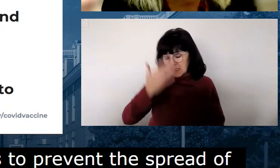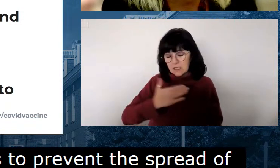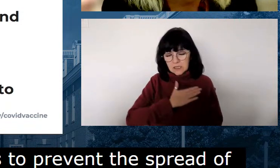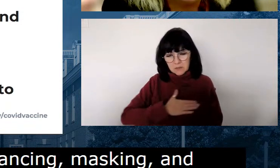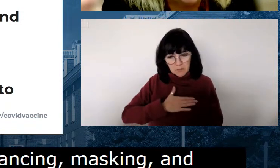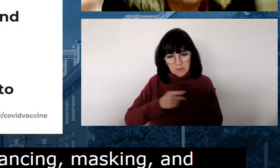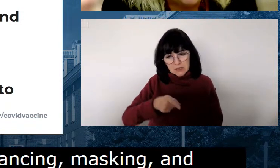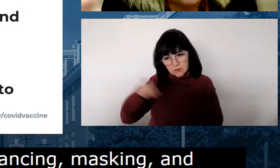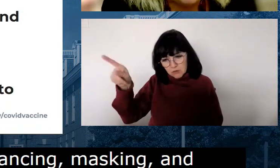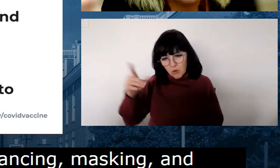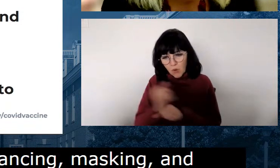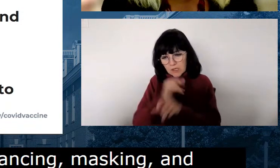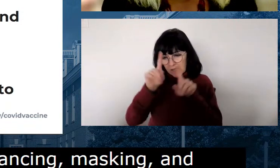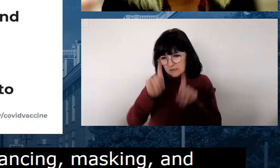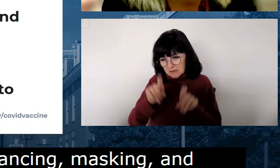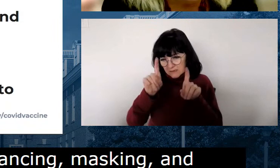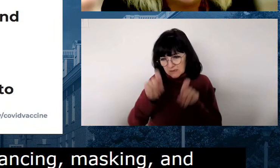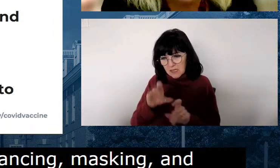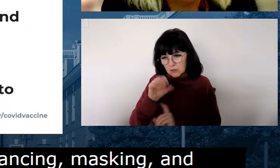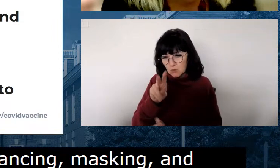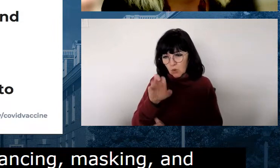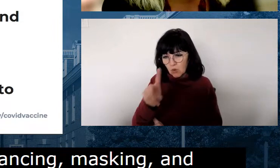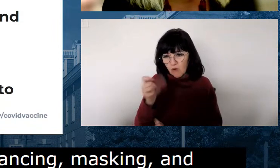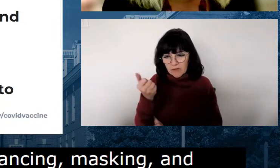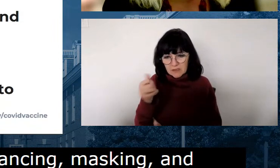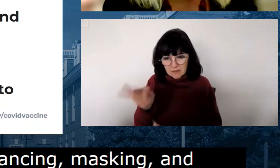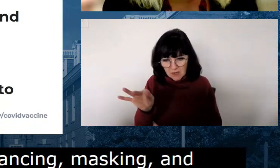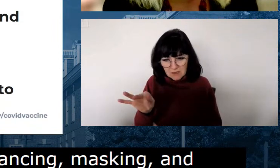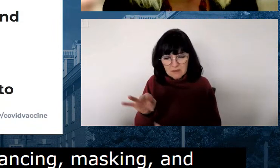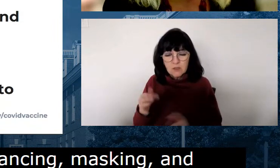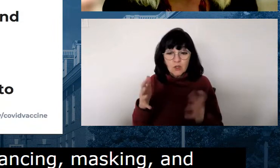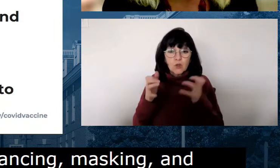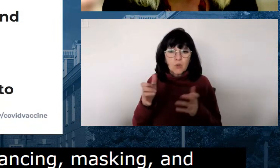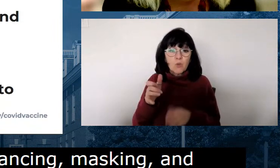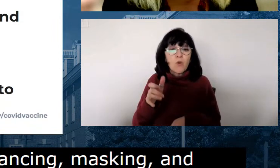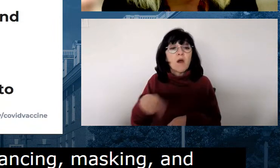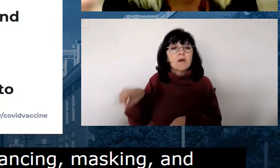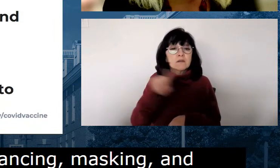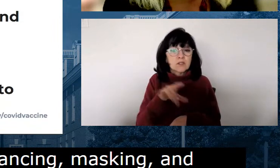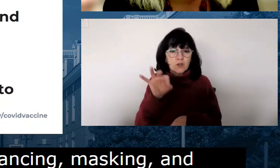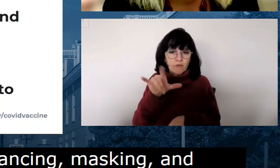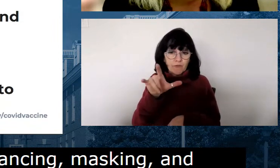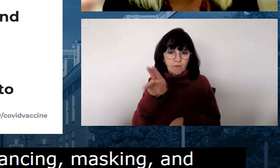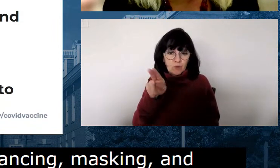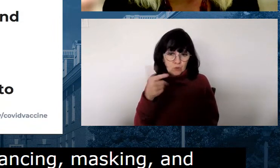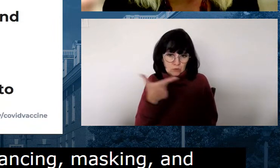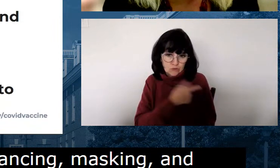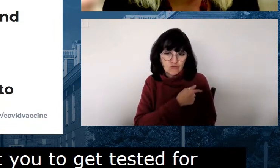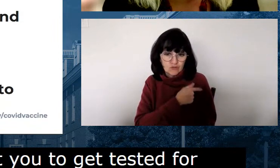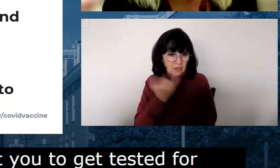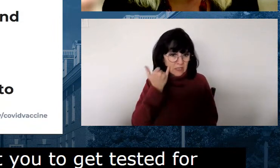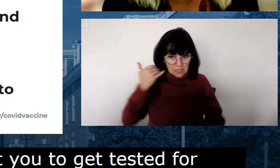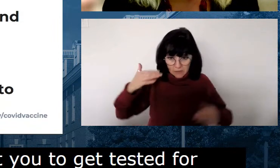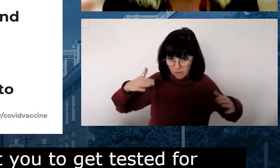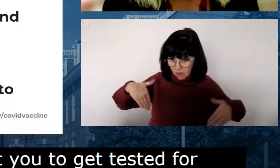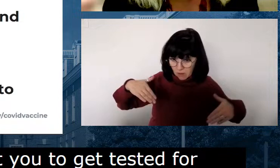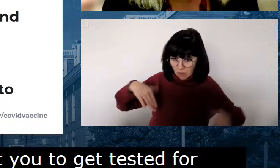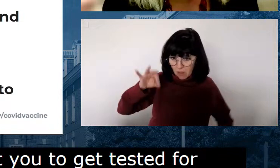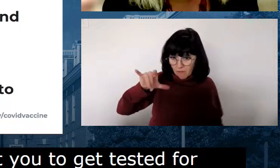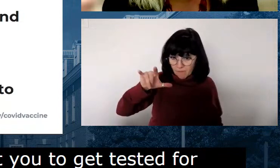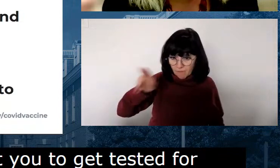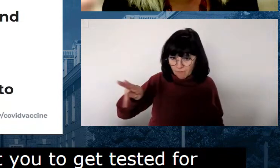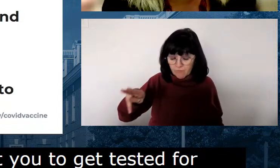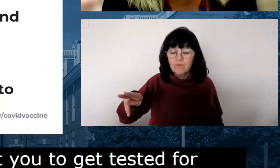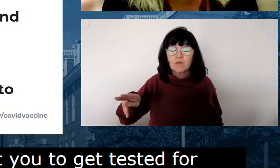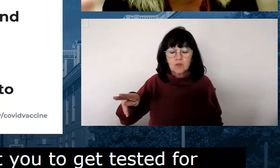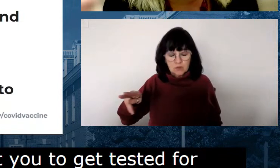for COVID-19. We definitely want you to get your flu vaccination if you have not gotten your flu vaccine up to this